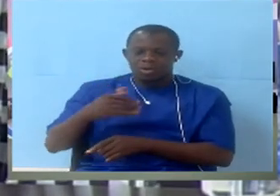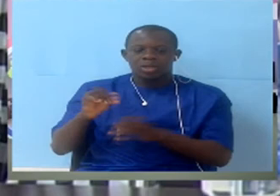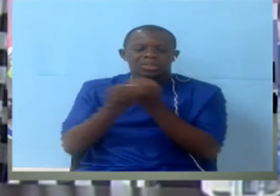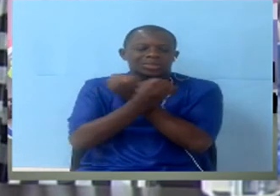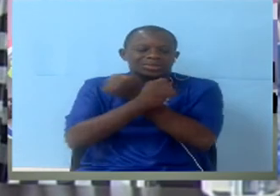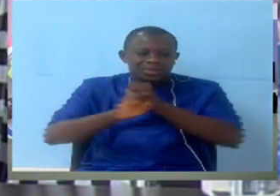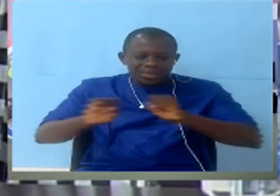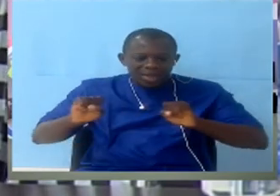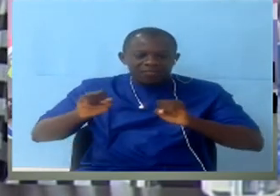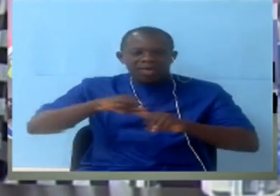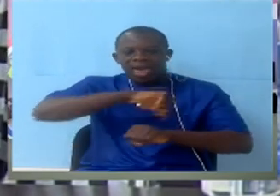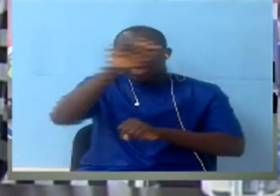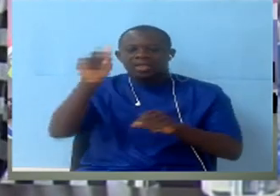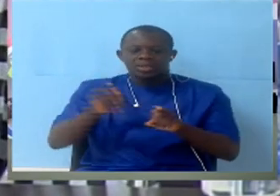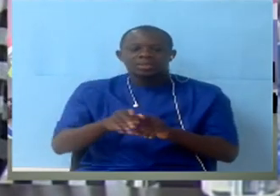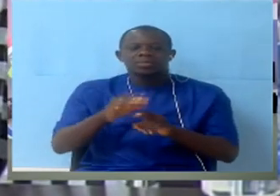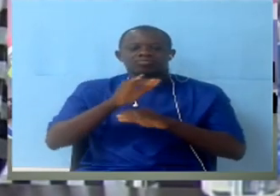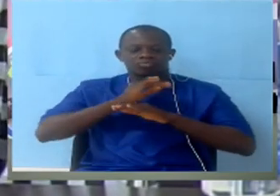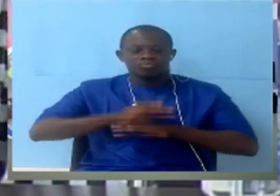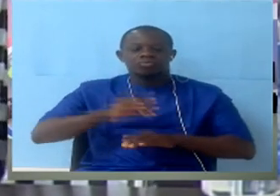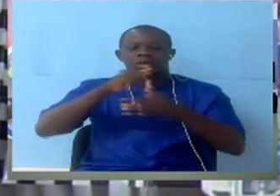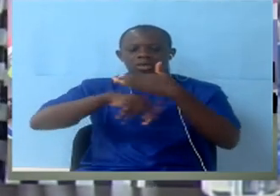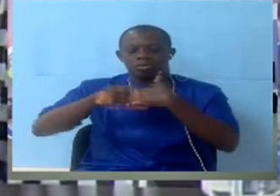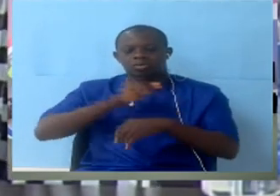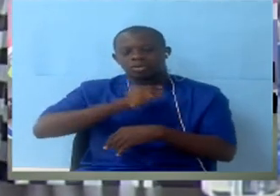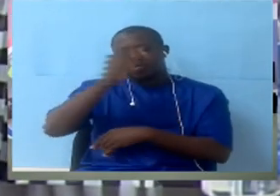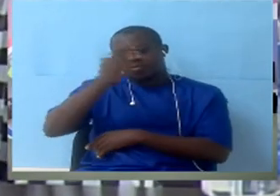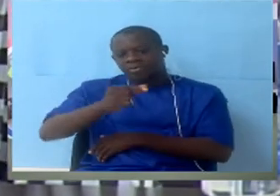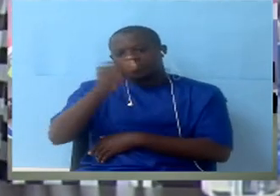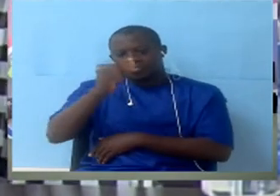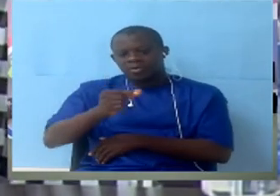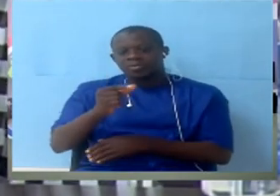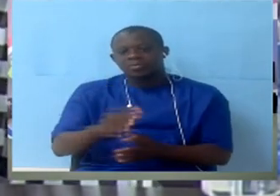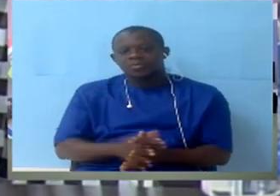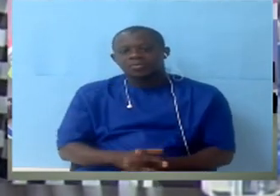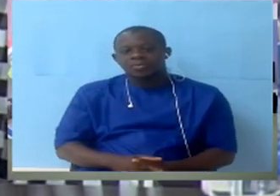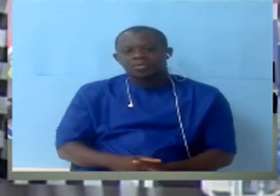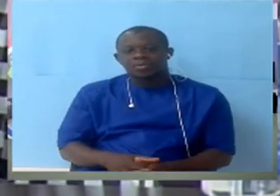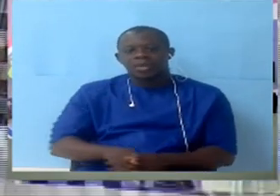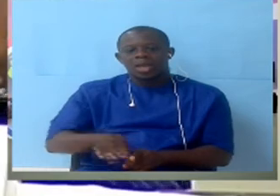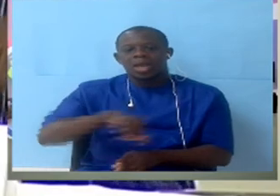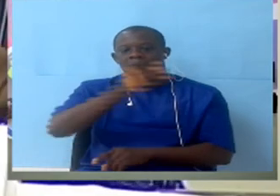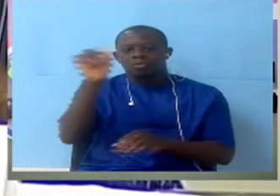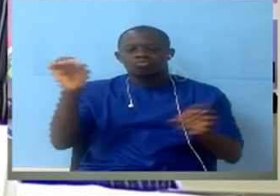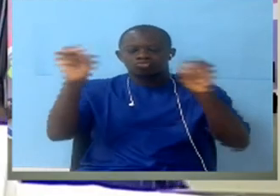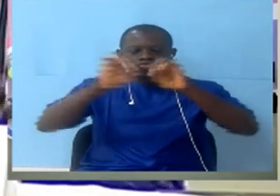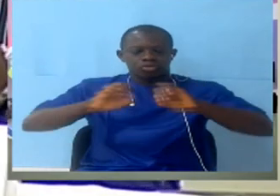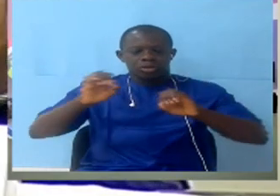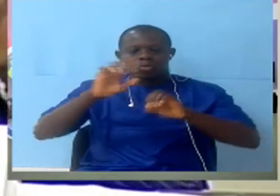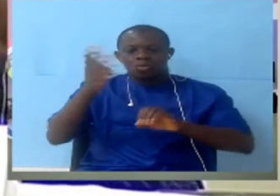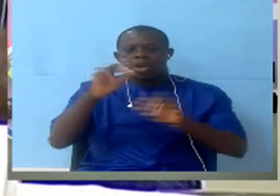safe and steady in their villages. And Kajeko, no and rebel and crossed the border. Nothing would happen to them.